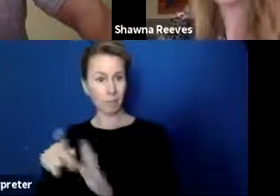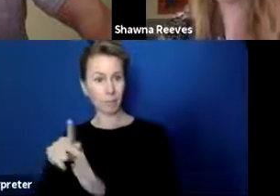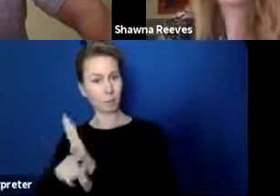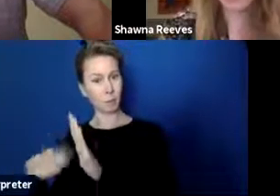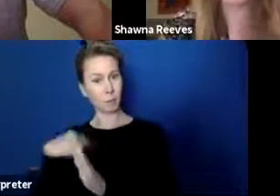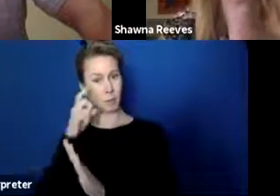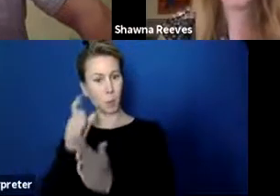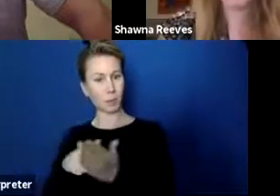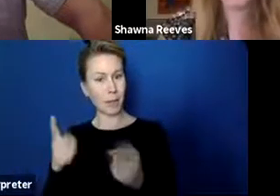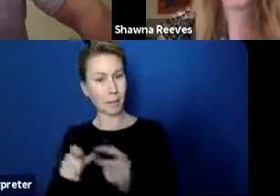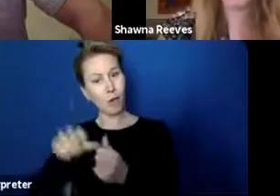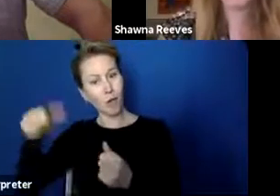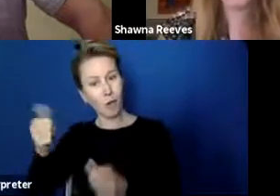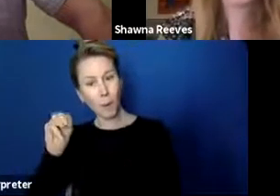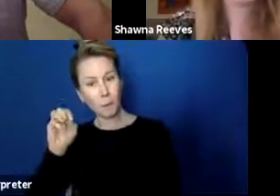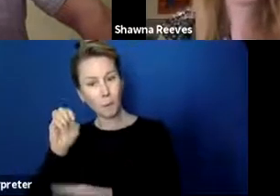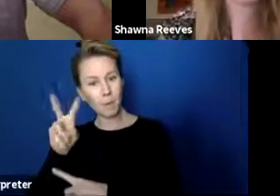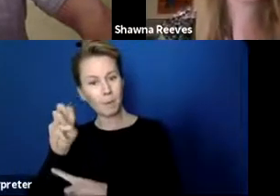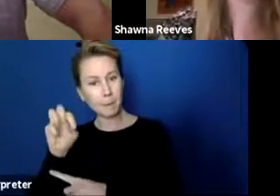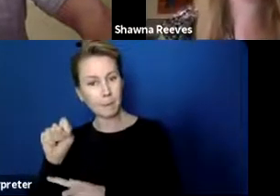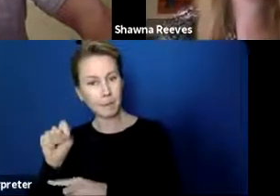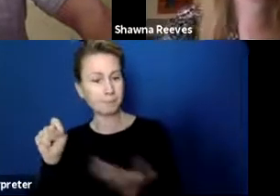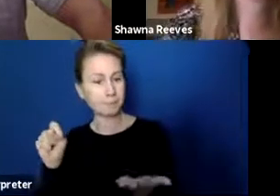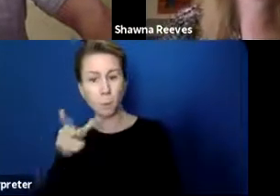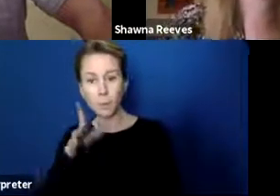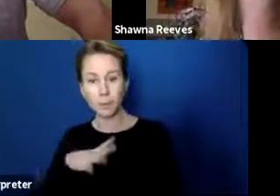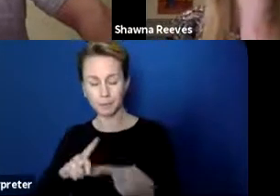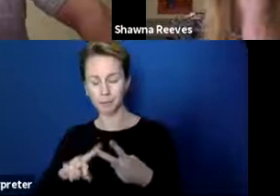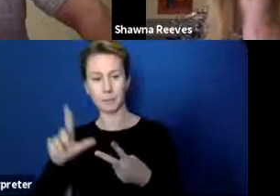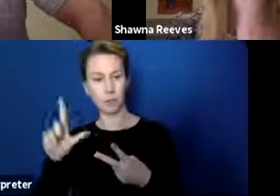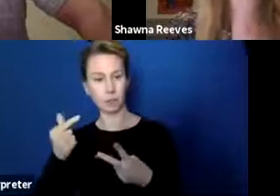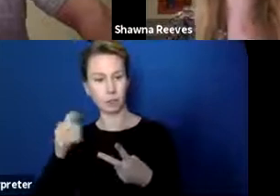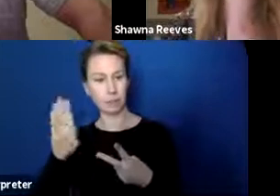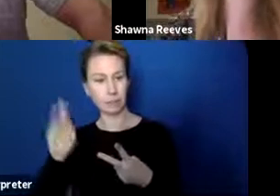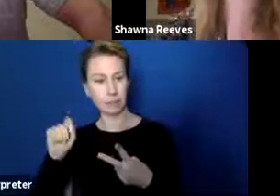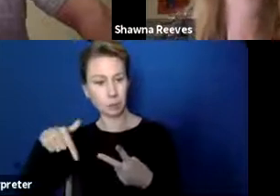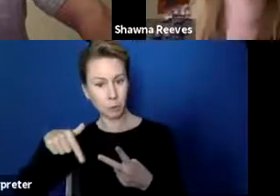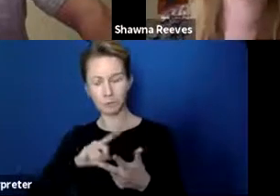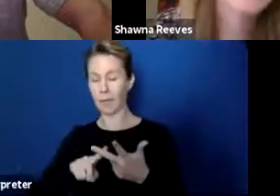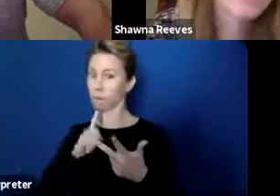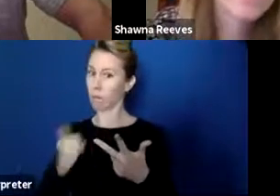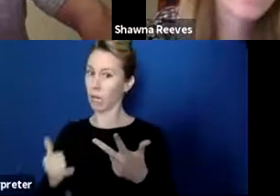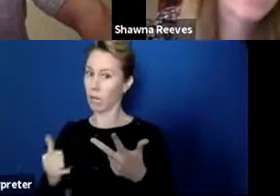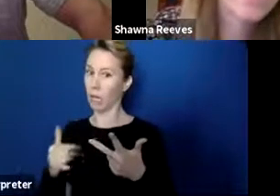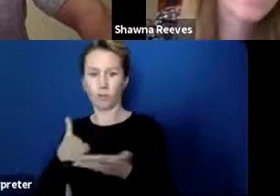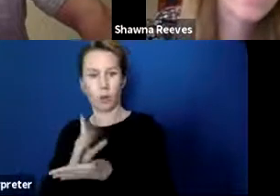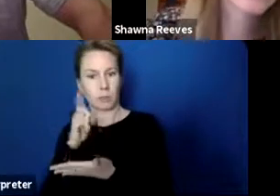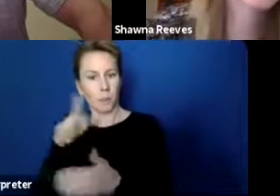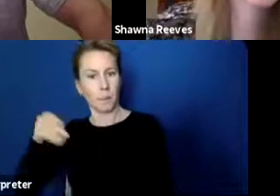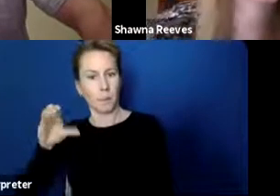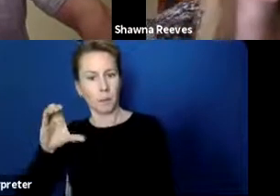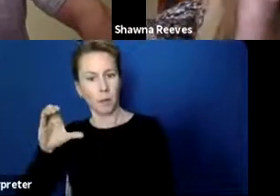like transportation, voting rights, housing policy, wraparound support services. And these are the